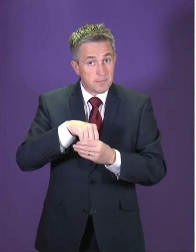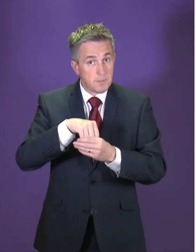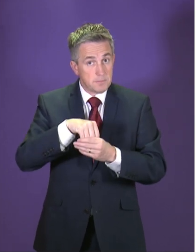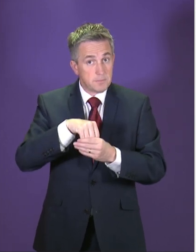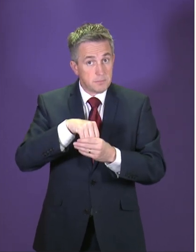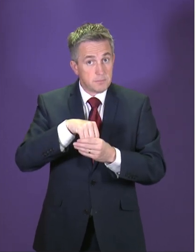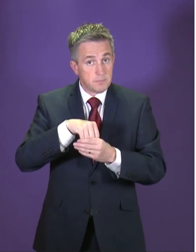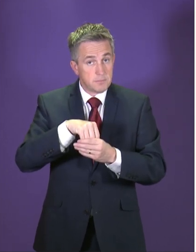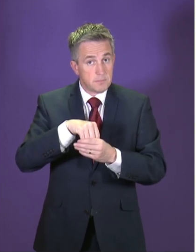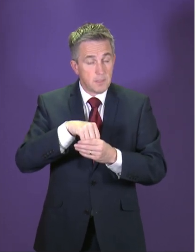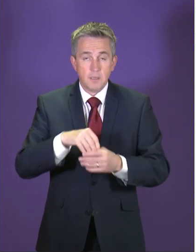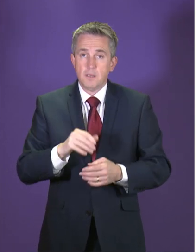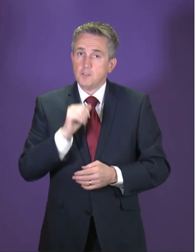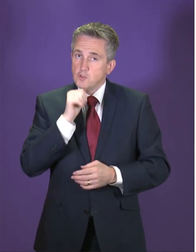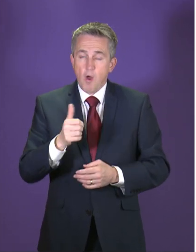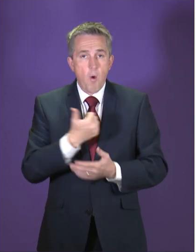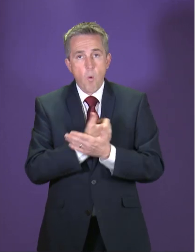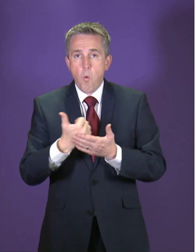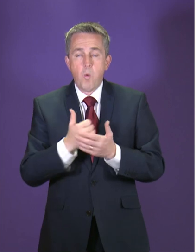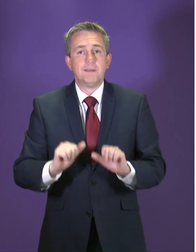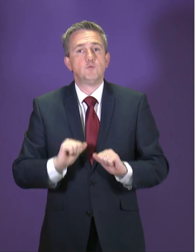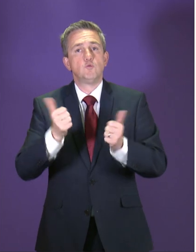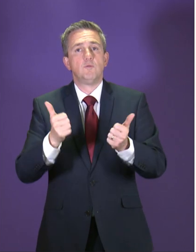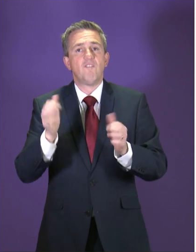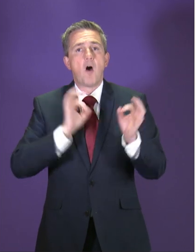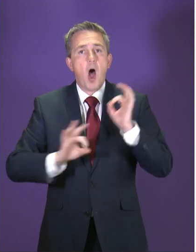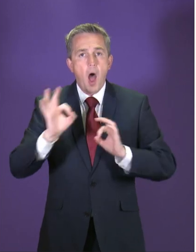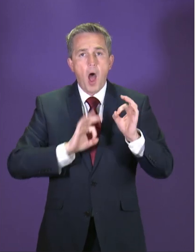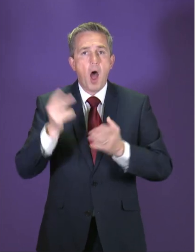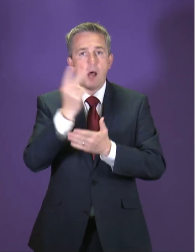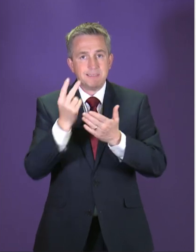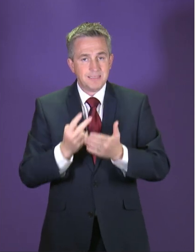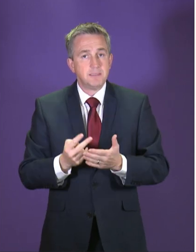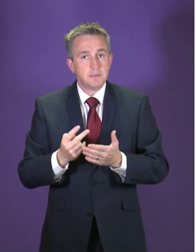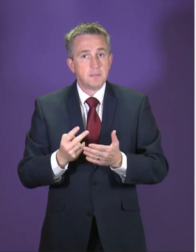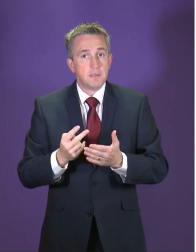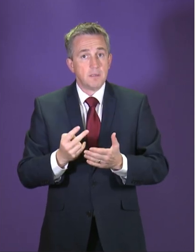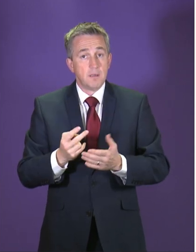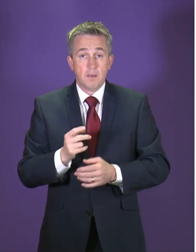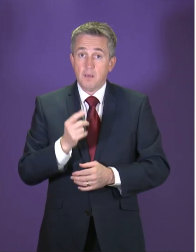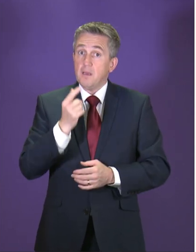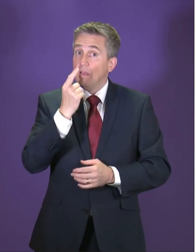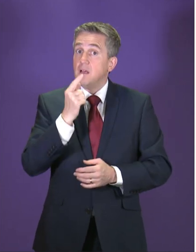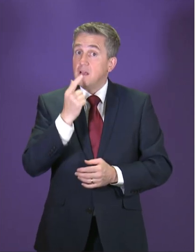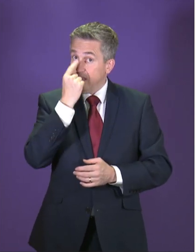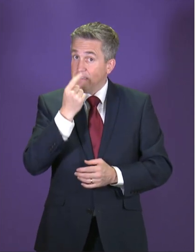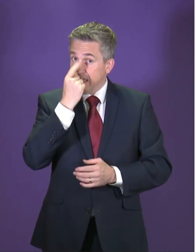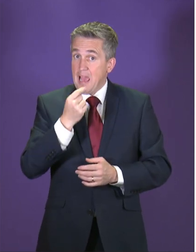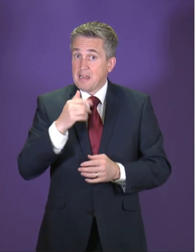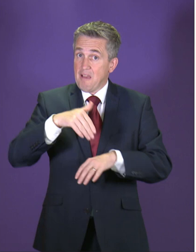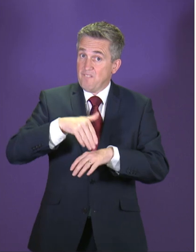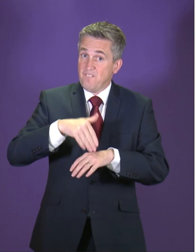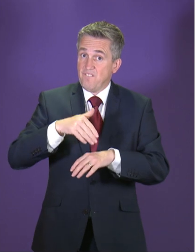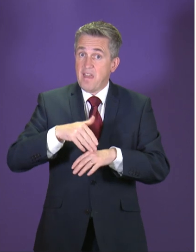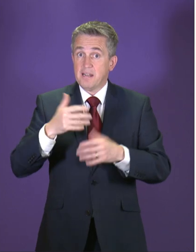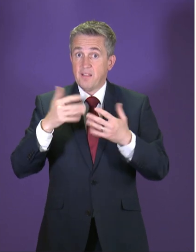not necessarily good for artists, and indeed can stifle the culture of a city. And I'm just going to take